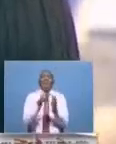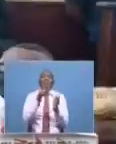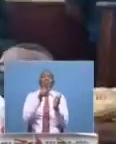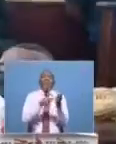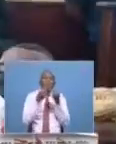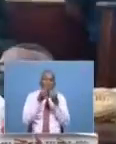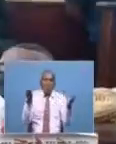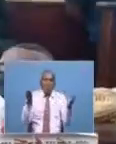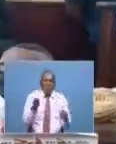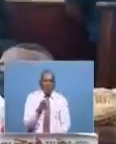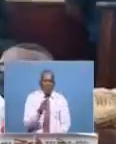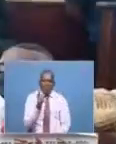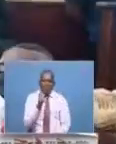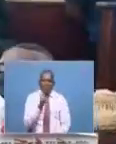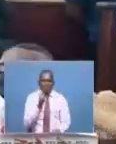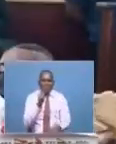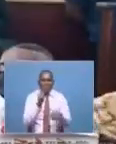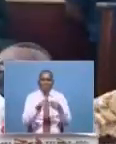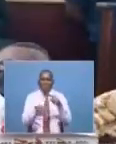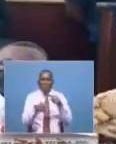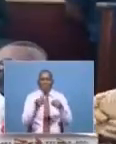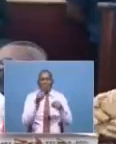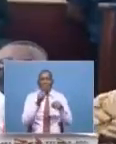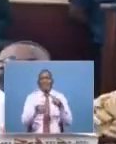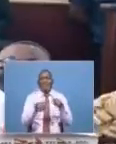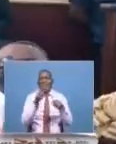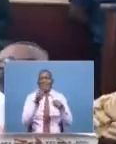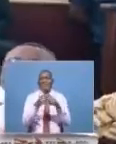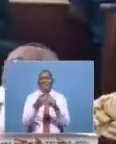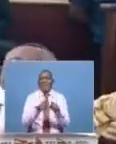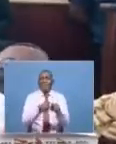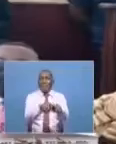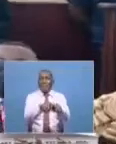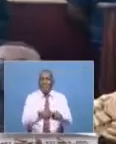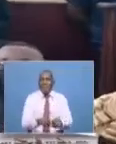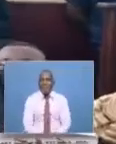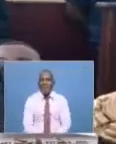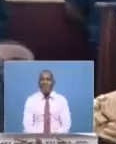not conceivably have that effect.